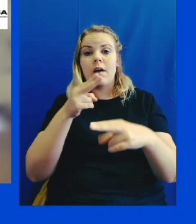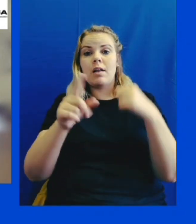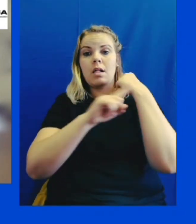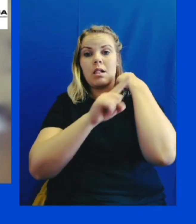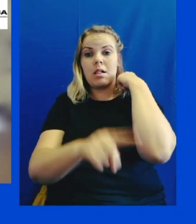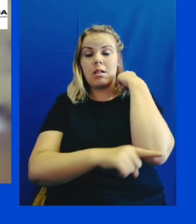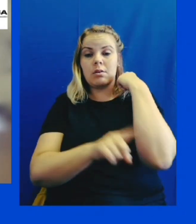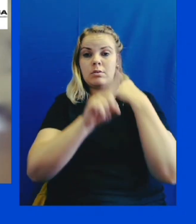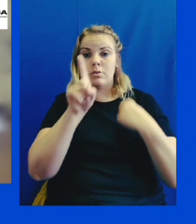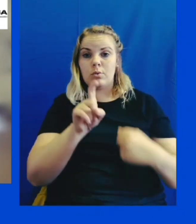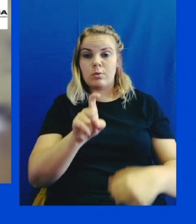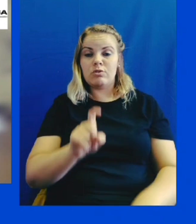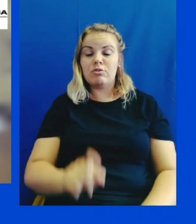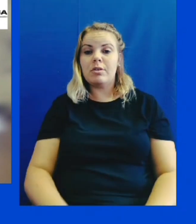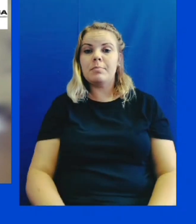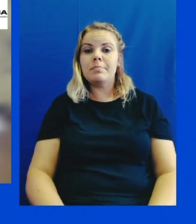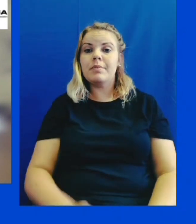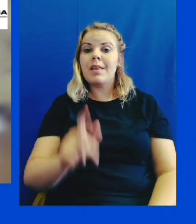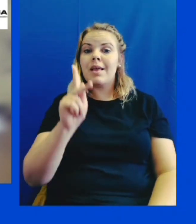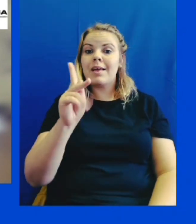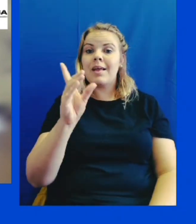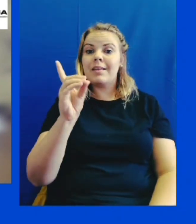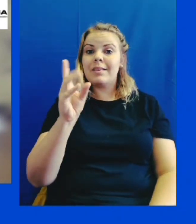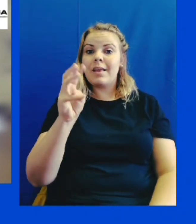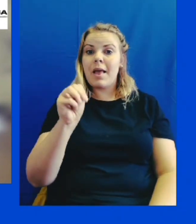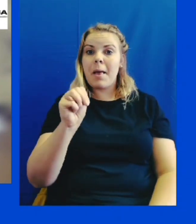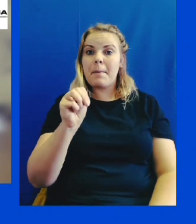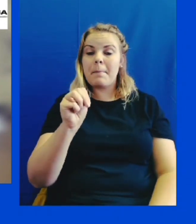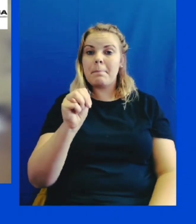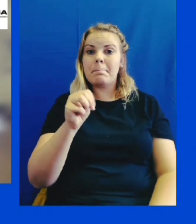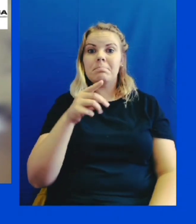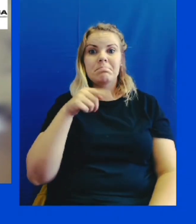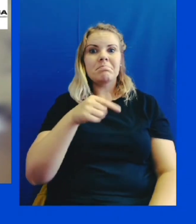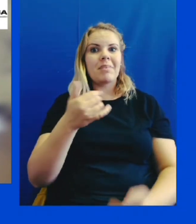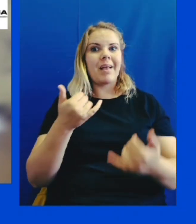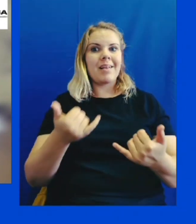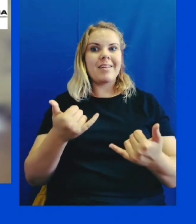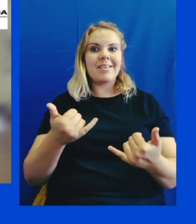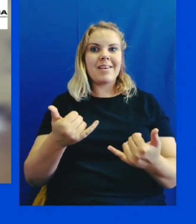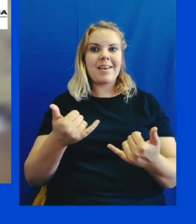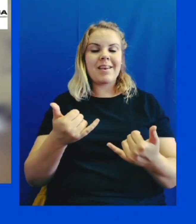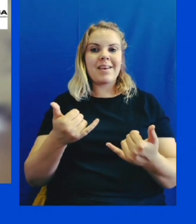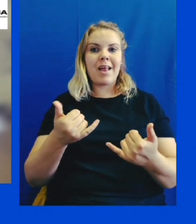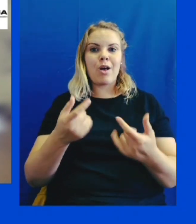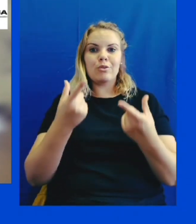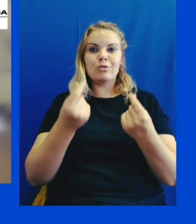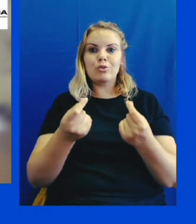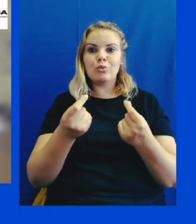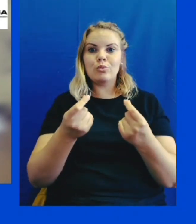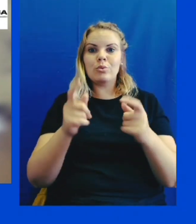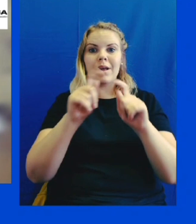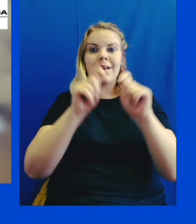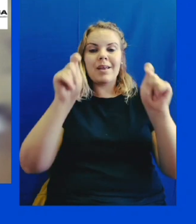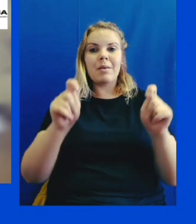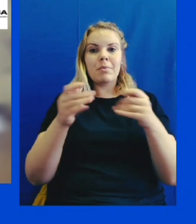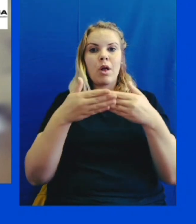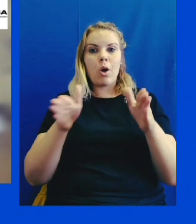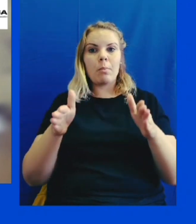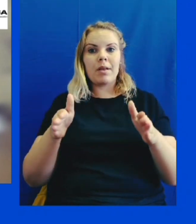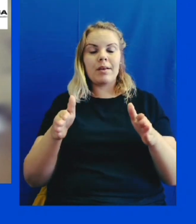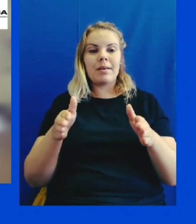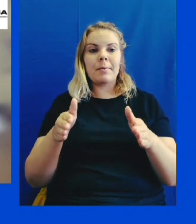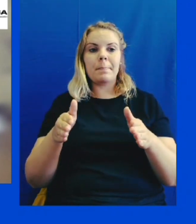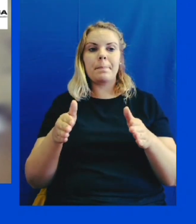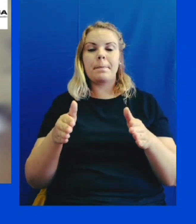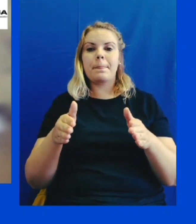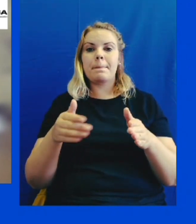to King David Mowbray to be playing host to the Cape Town Disabled Open, hosted by the City of Cape Town, and afford